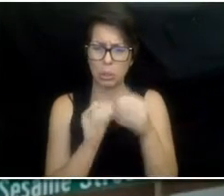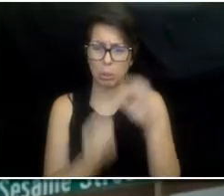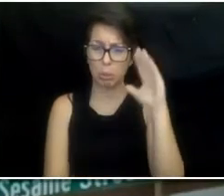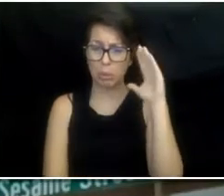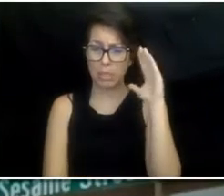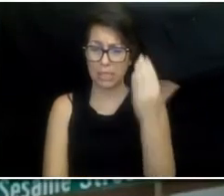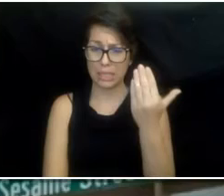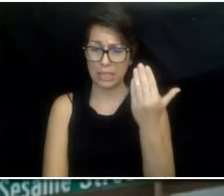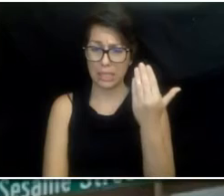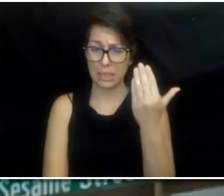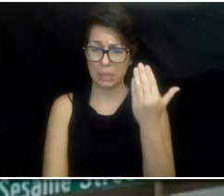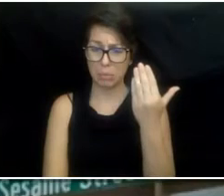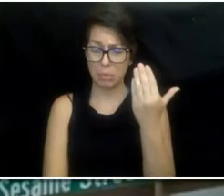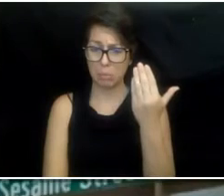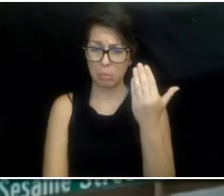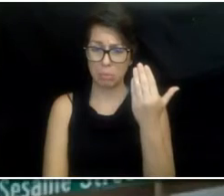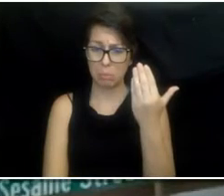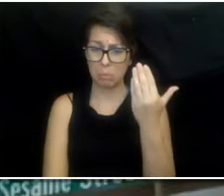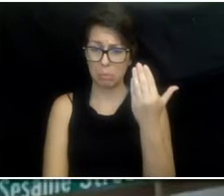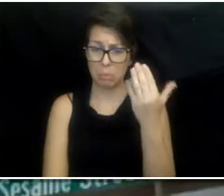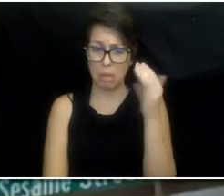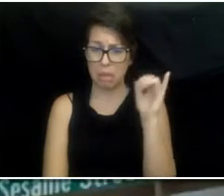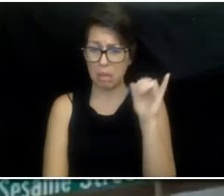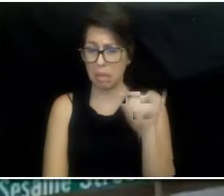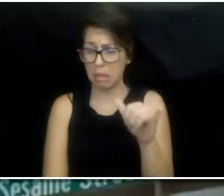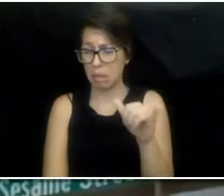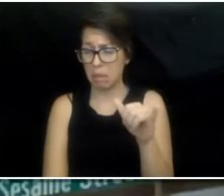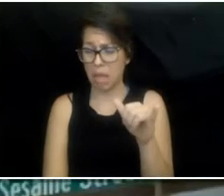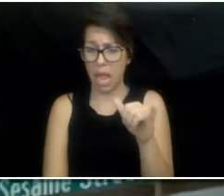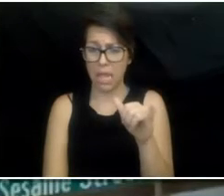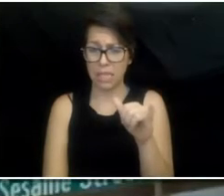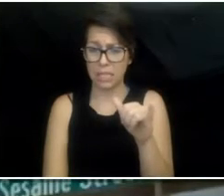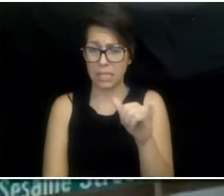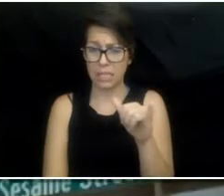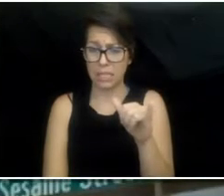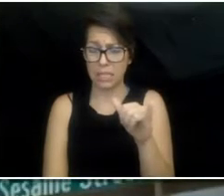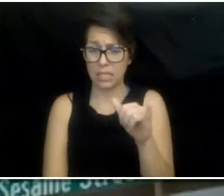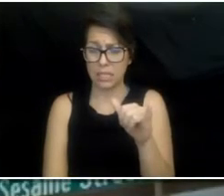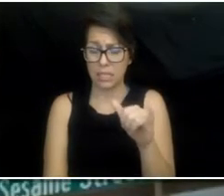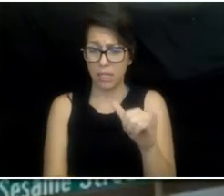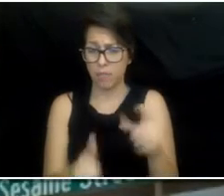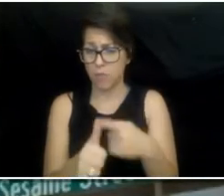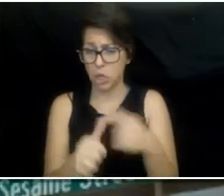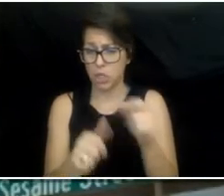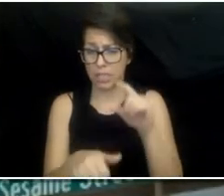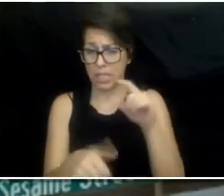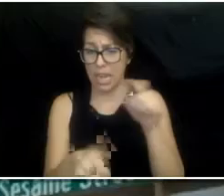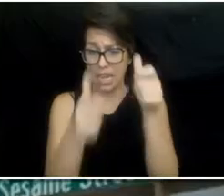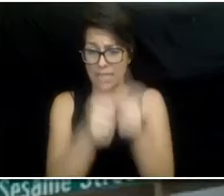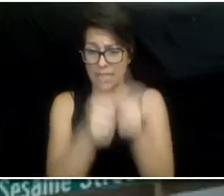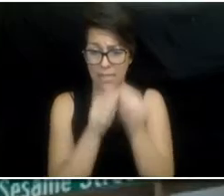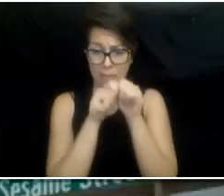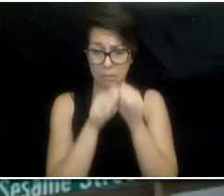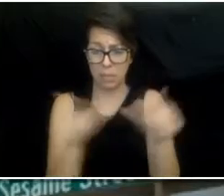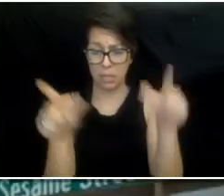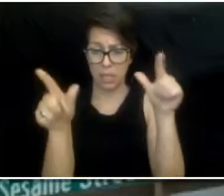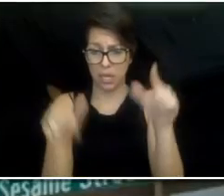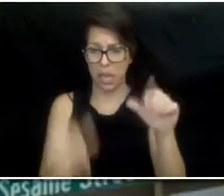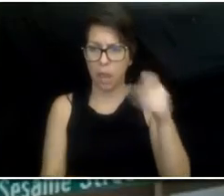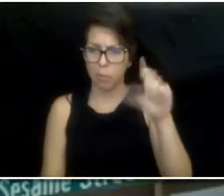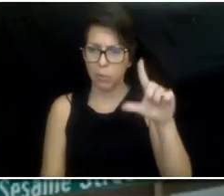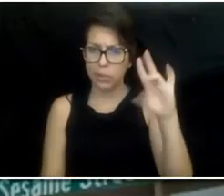there have been four texts that have gone out sounds like when they've gone out they've been successful because you've gotten